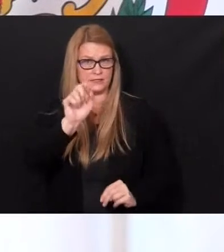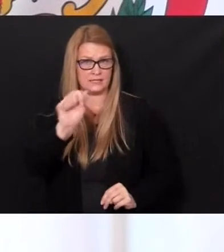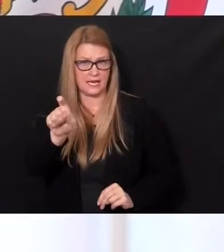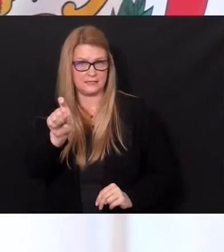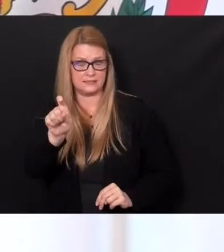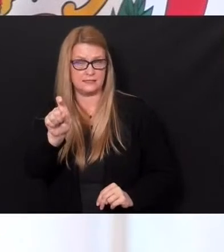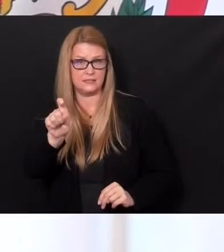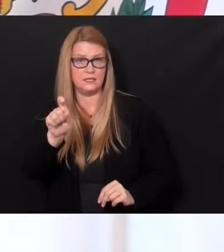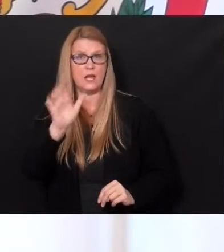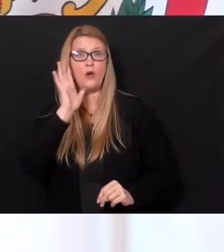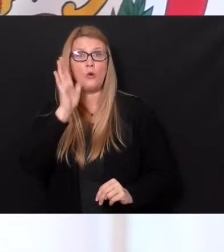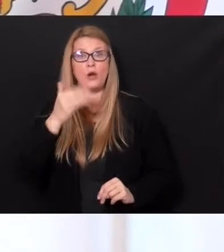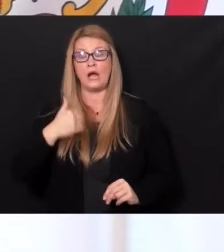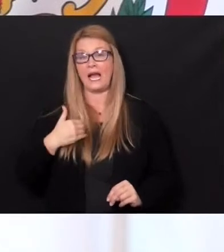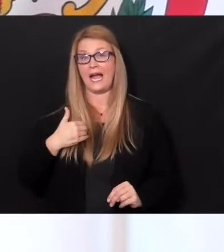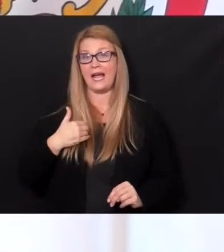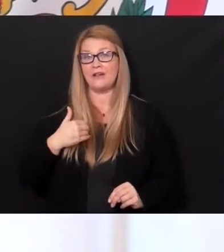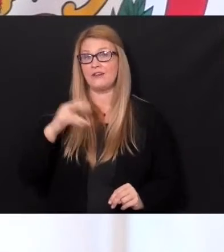will be a net